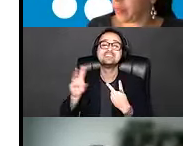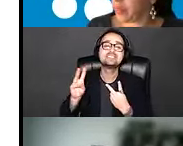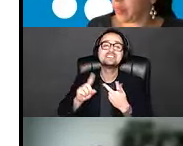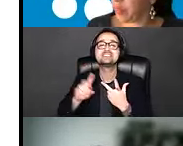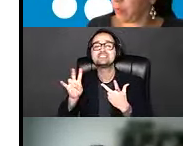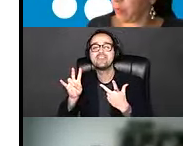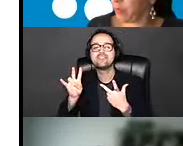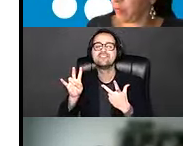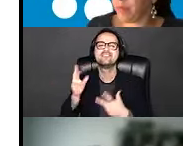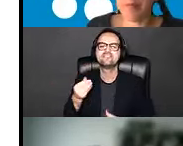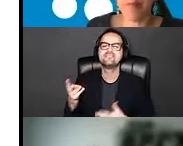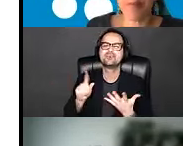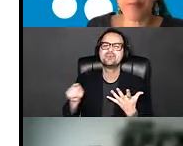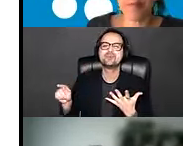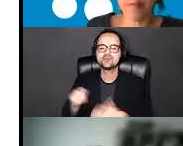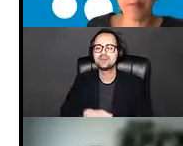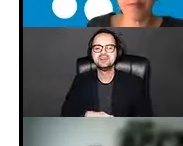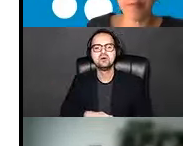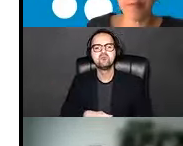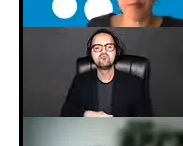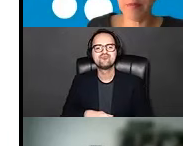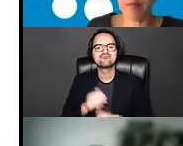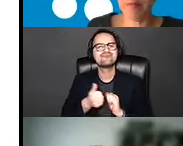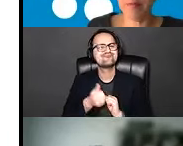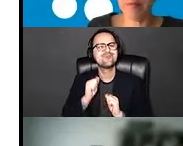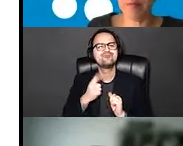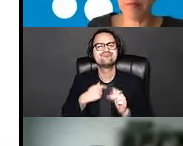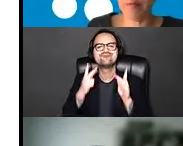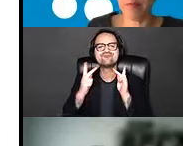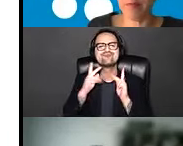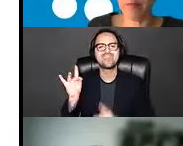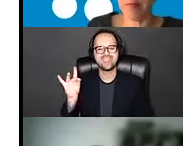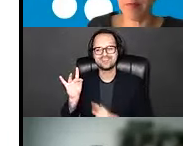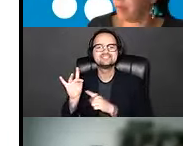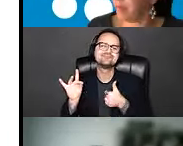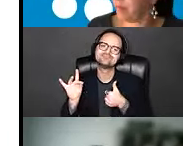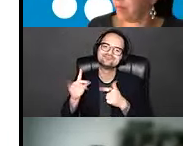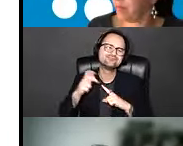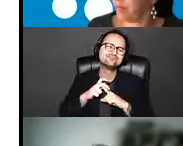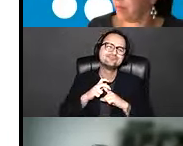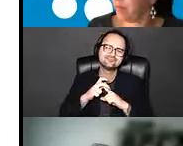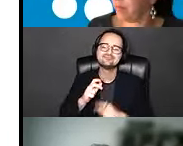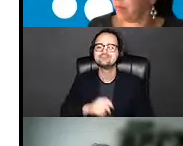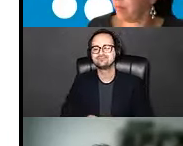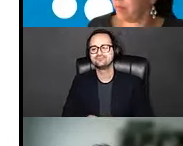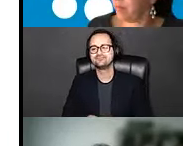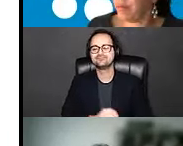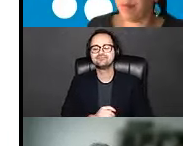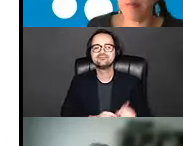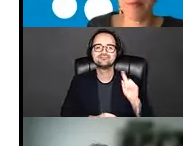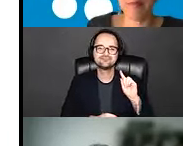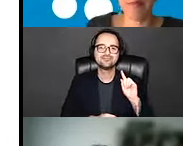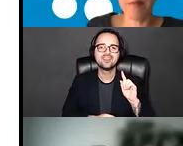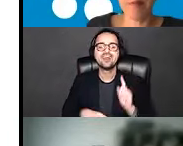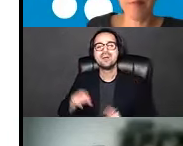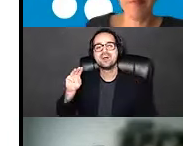but mostly a lot of 8s, which is great. Yeah, good. Isn't it interesting? I asked this question in a